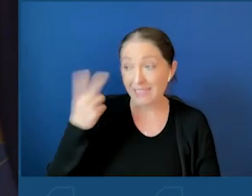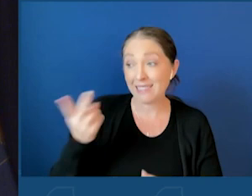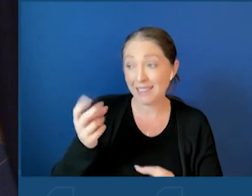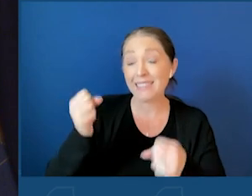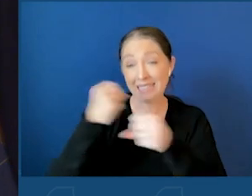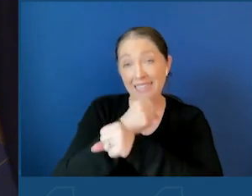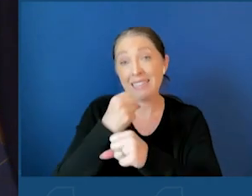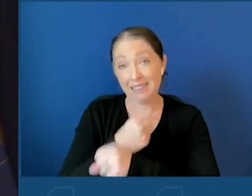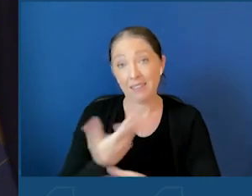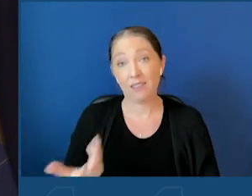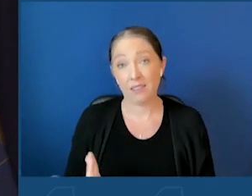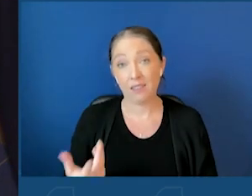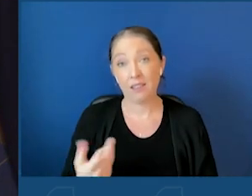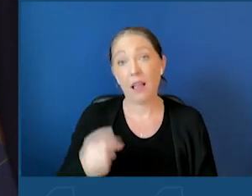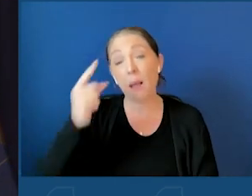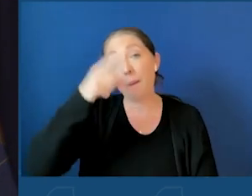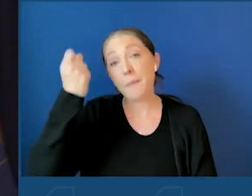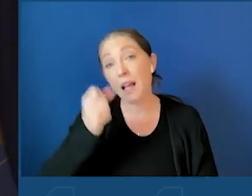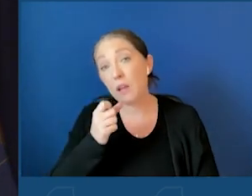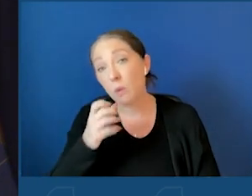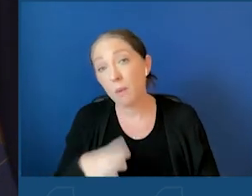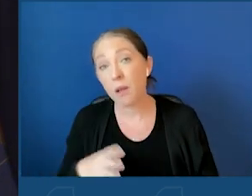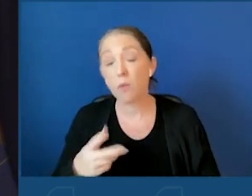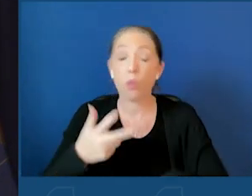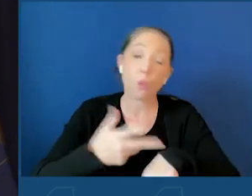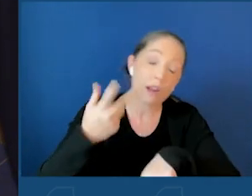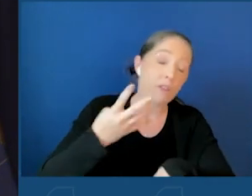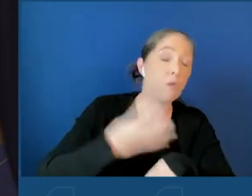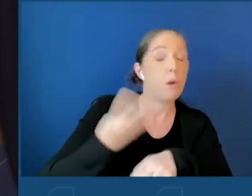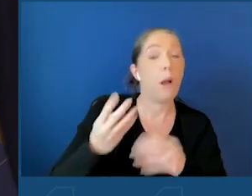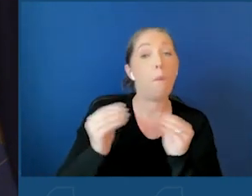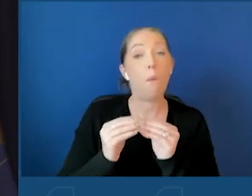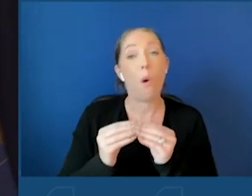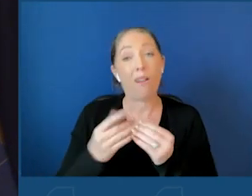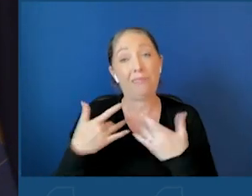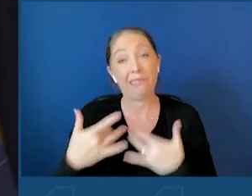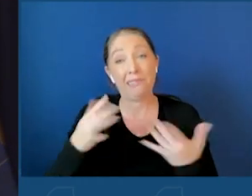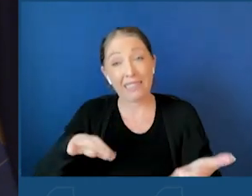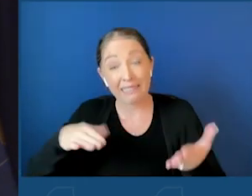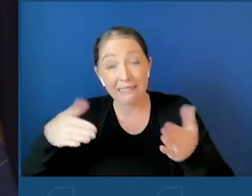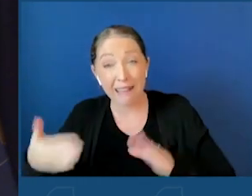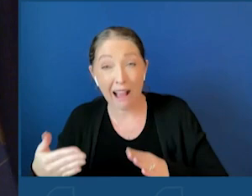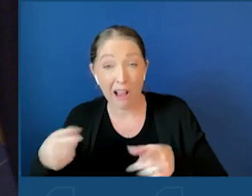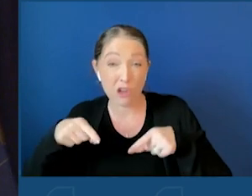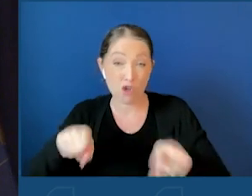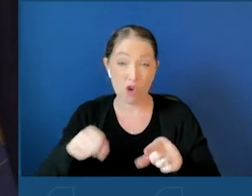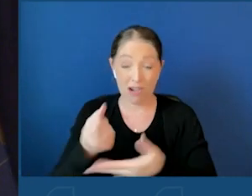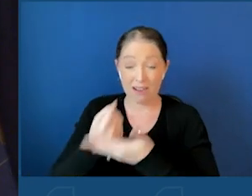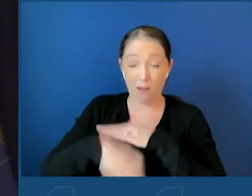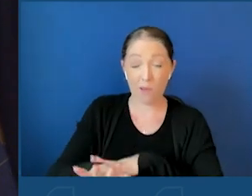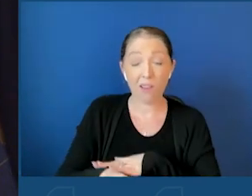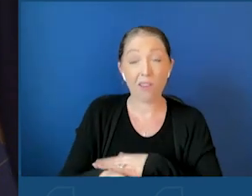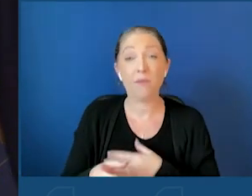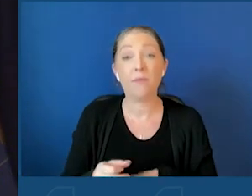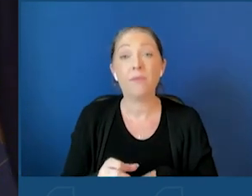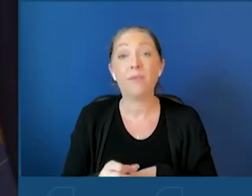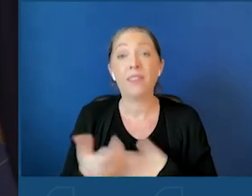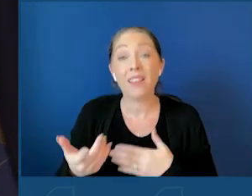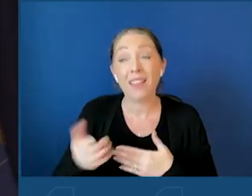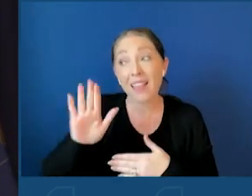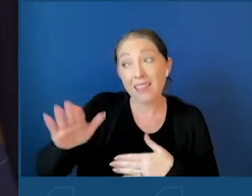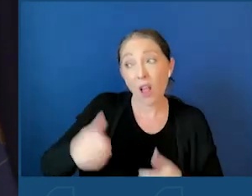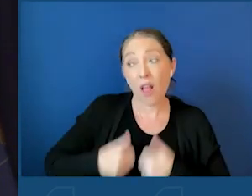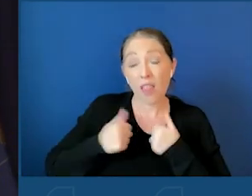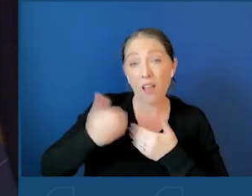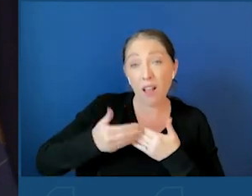more likely to die during childbirth. Not only mortality, but morbidity, that for the rest of their lives, they'll be affected